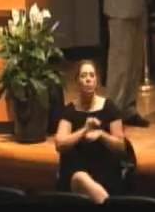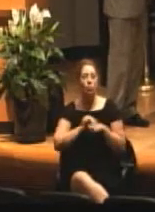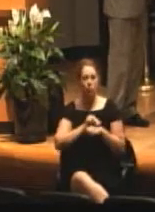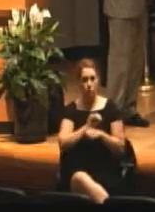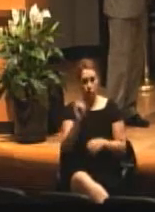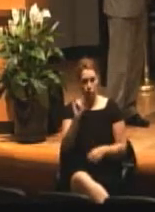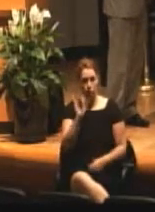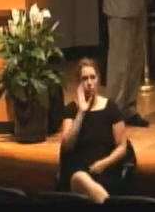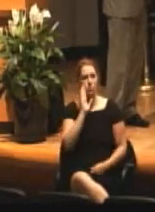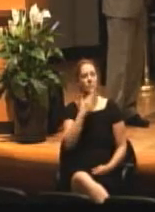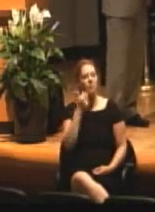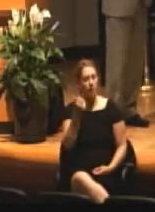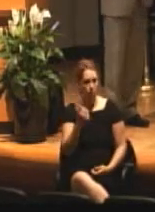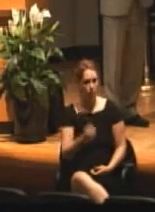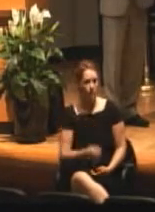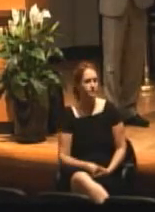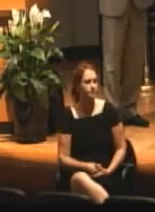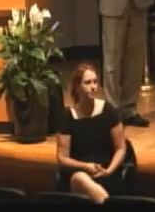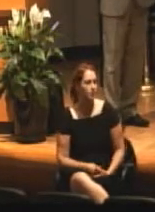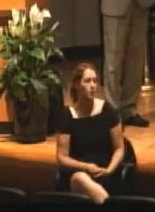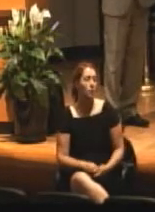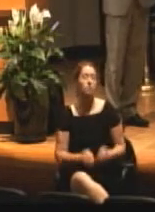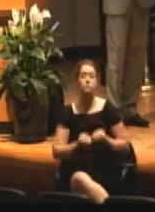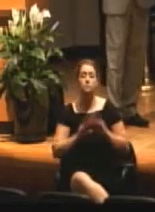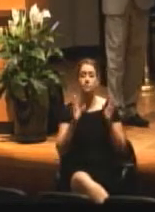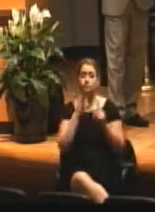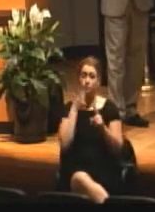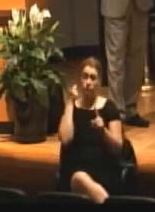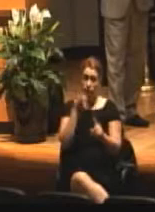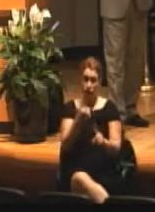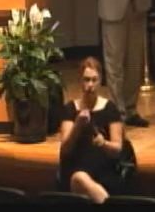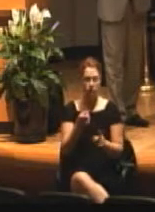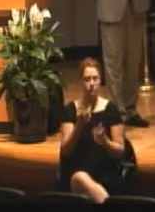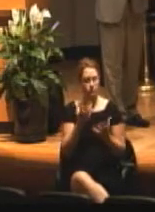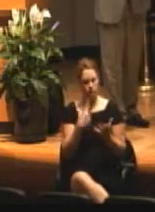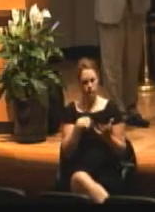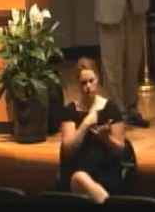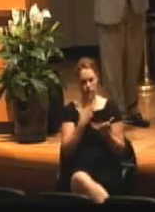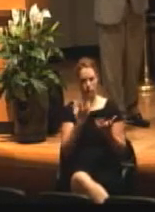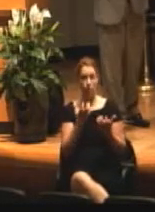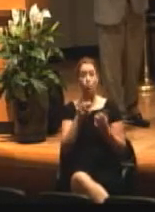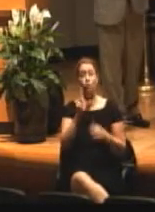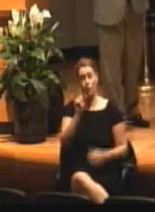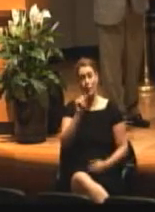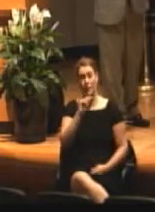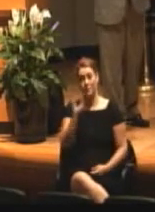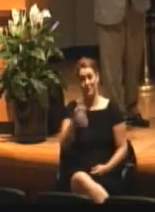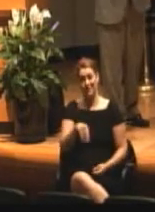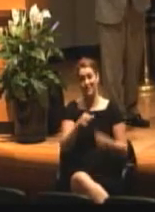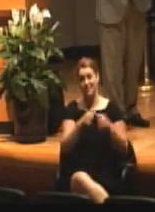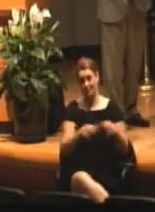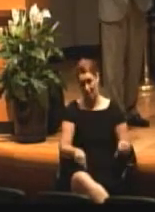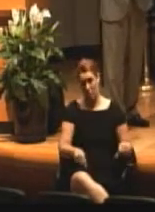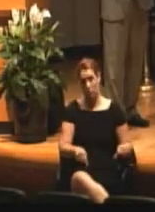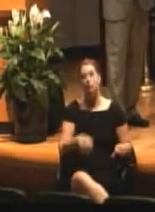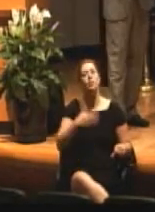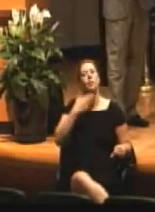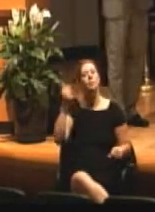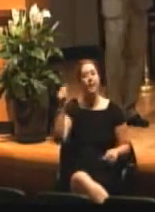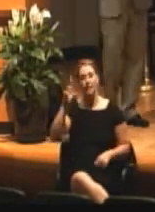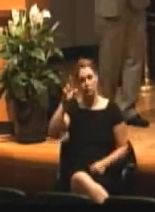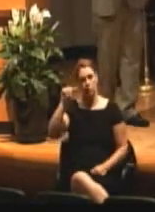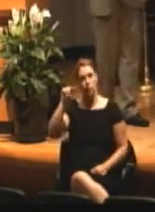little bit. Obviously the goal, everything being the best, we'd always want everyone to have 20% down, then you get the best rate that's